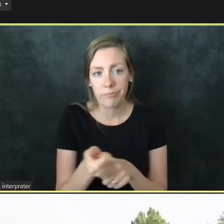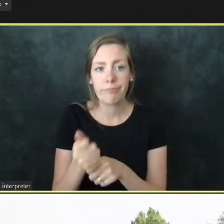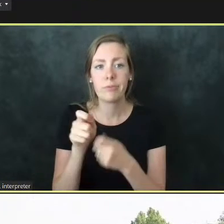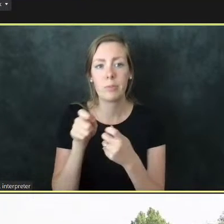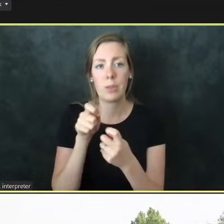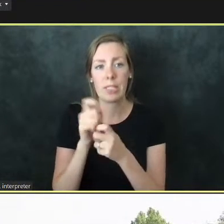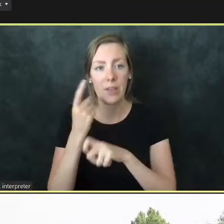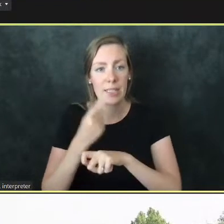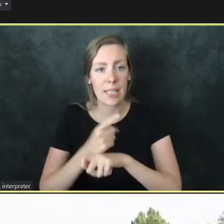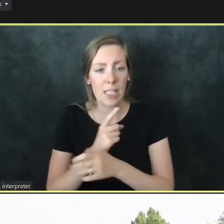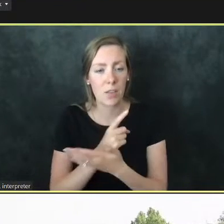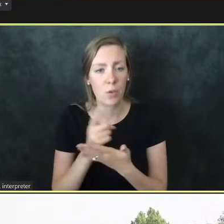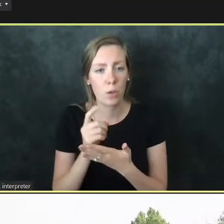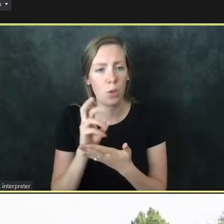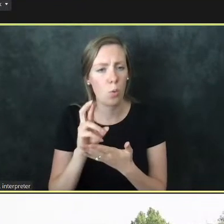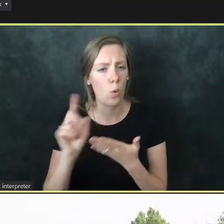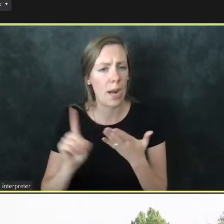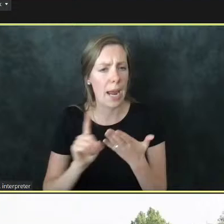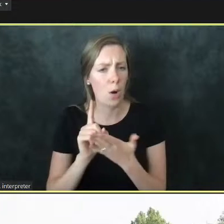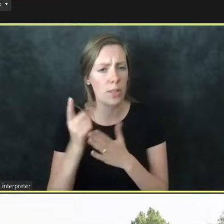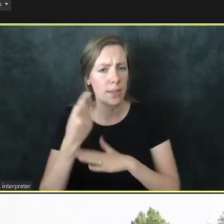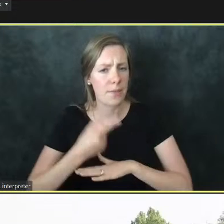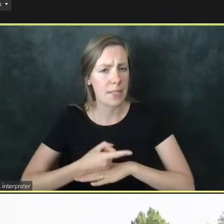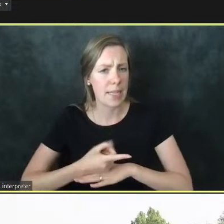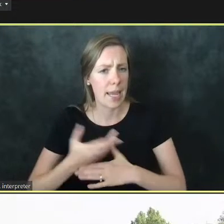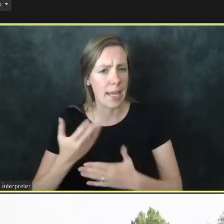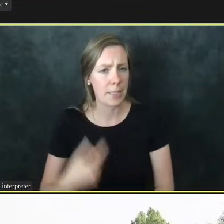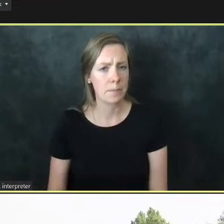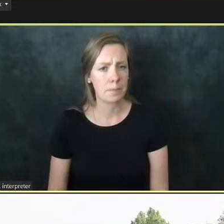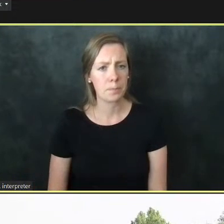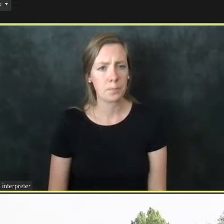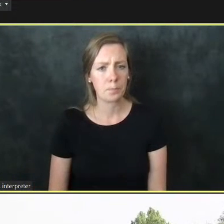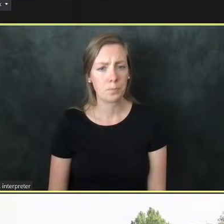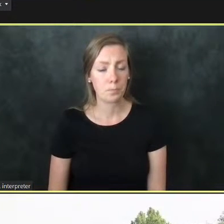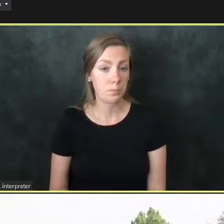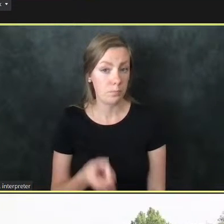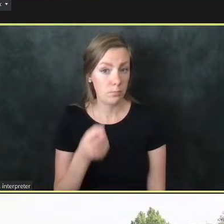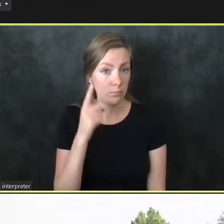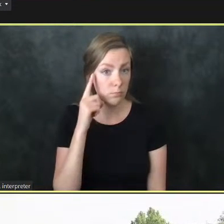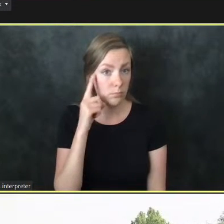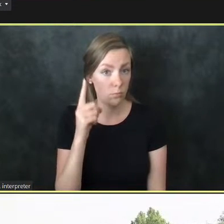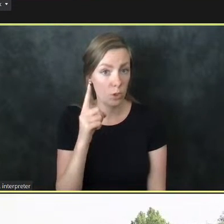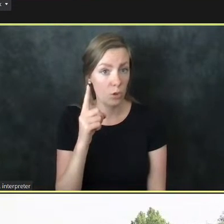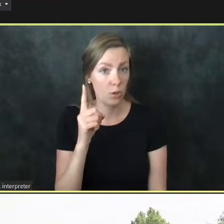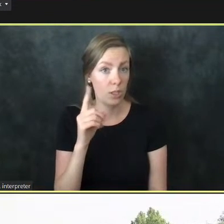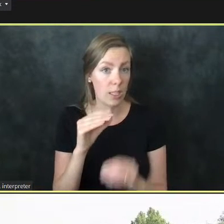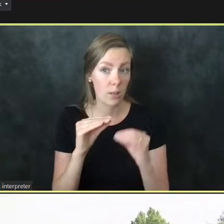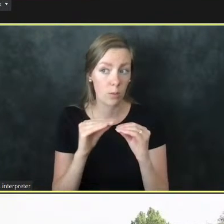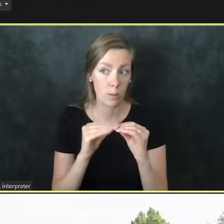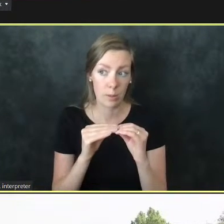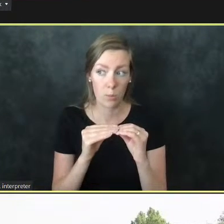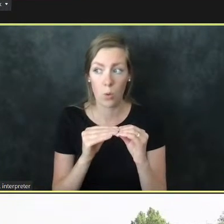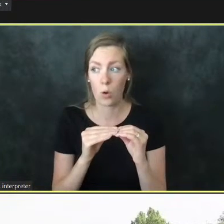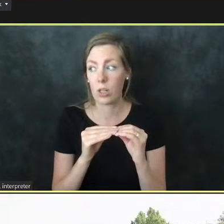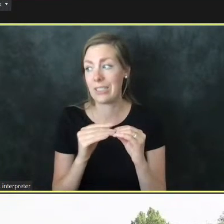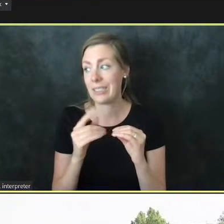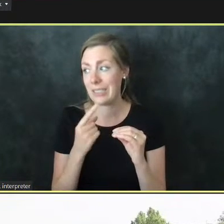cestos o personas de limpieza cuando se está usando. Ustedes ven que va a